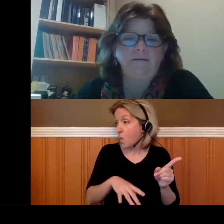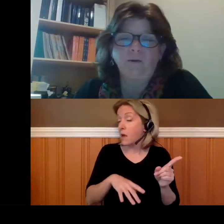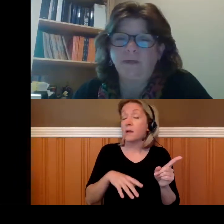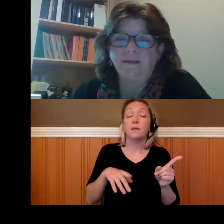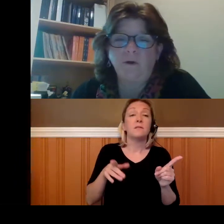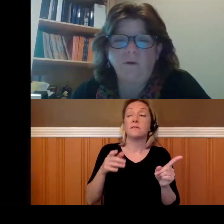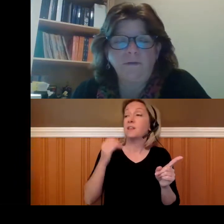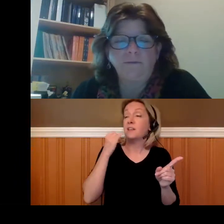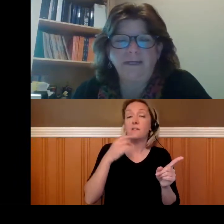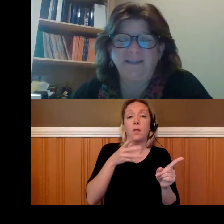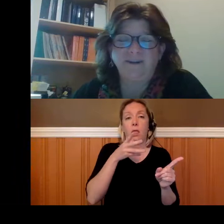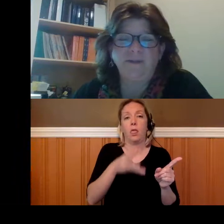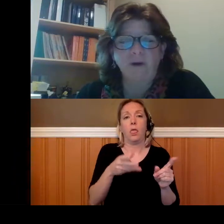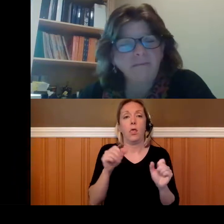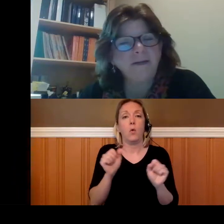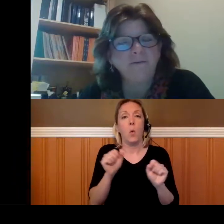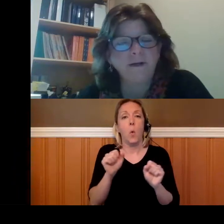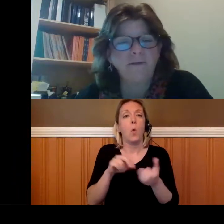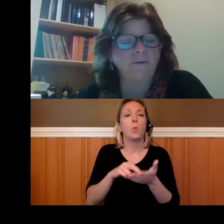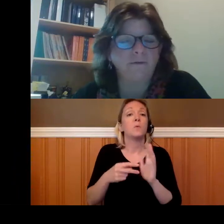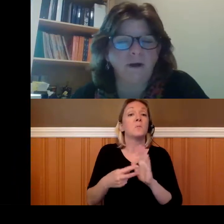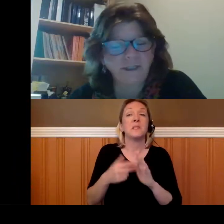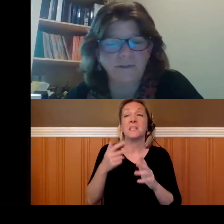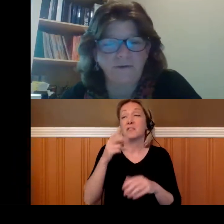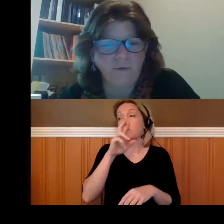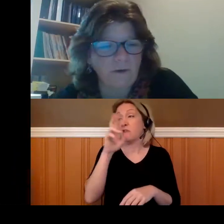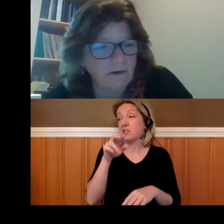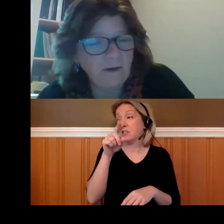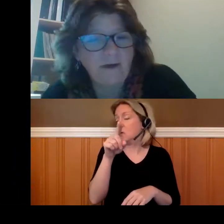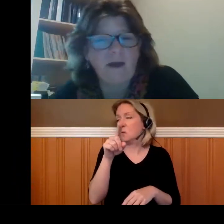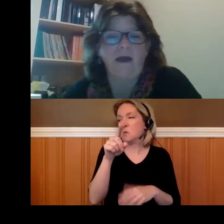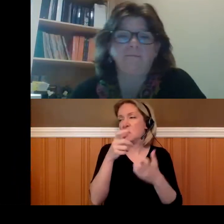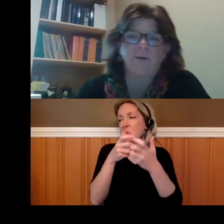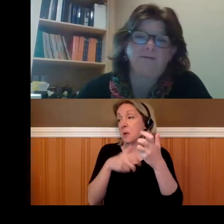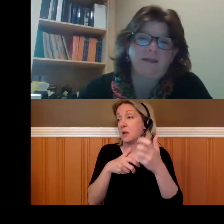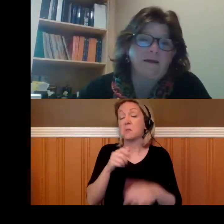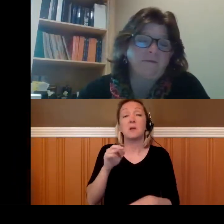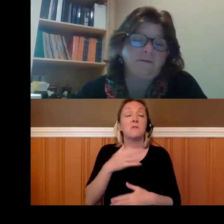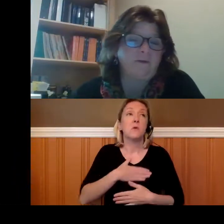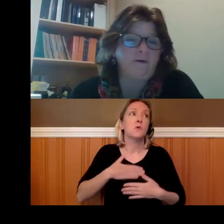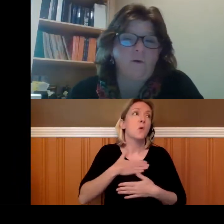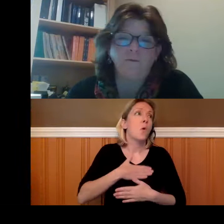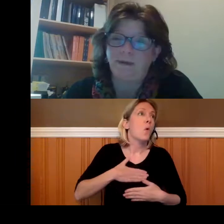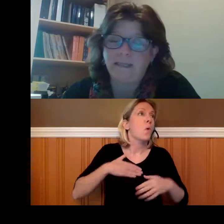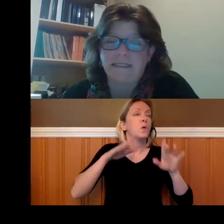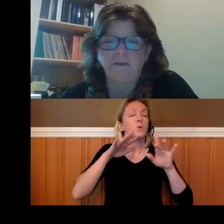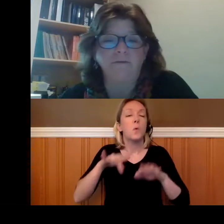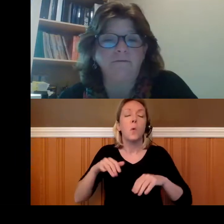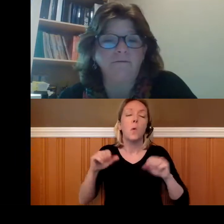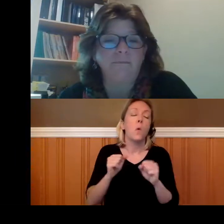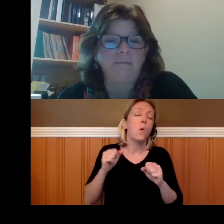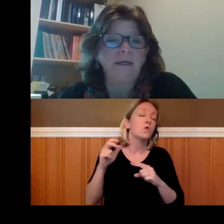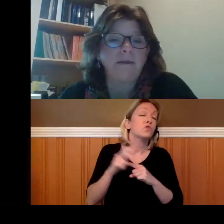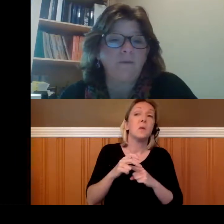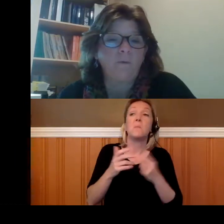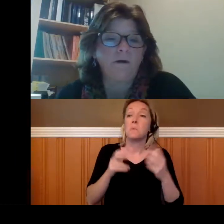like the snow, they probably don't want to go to school in Rochester, New York. But if they love the cold, maybe they do. Maybe they love the water and they